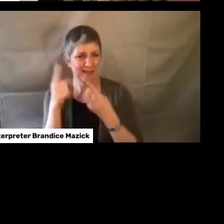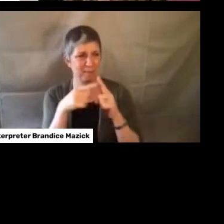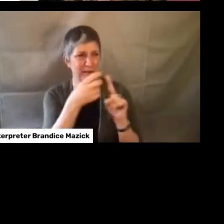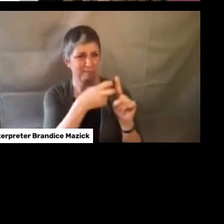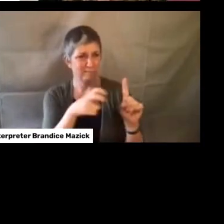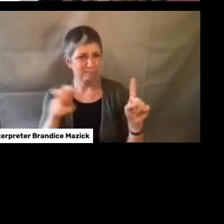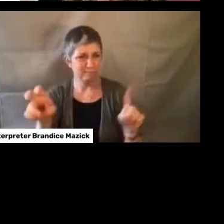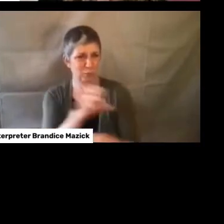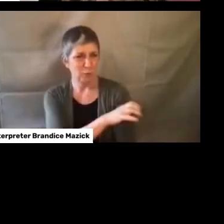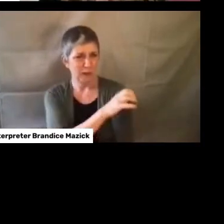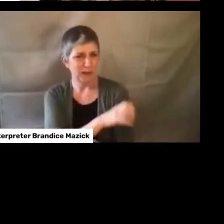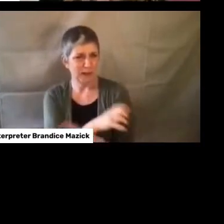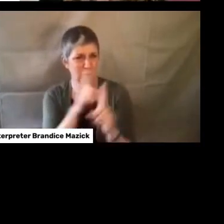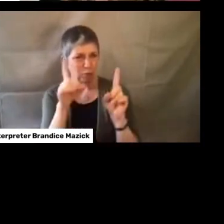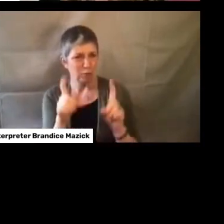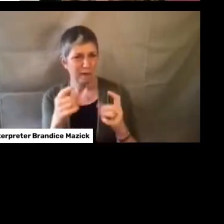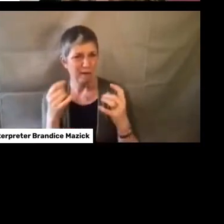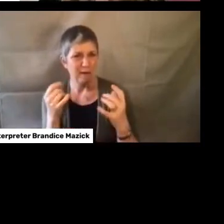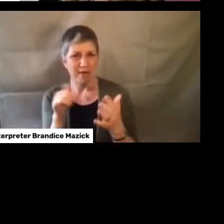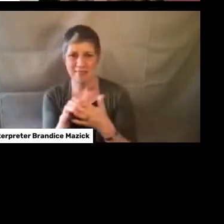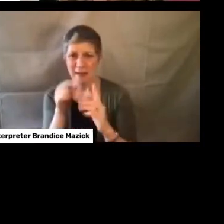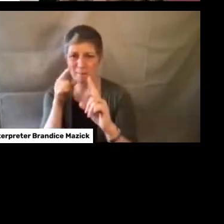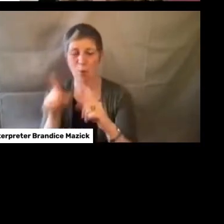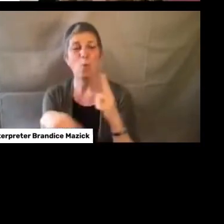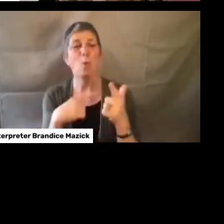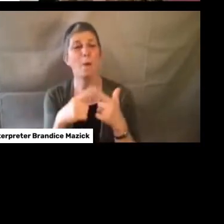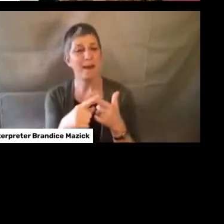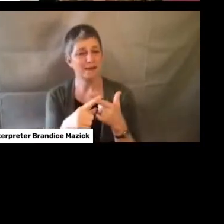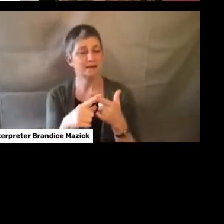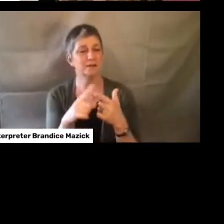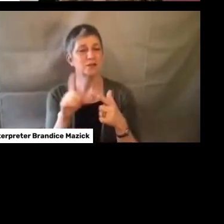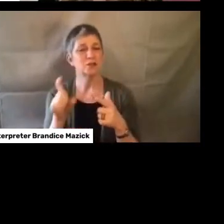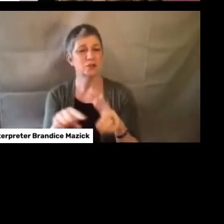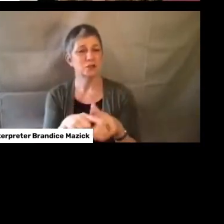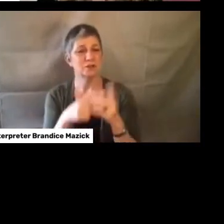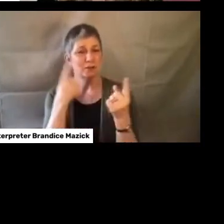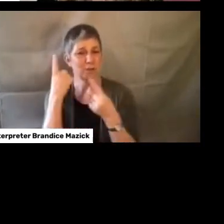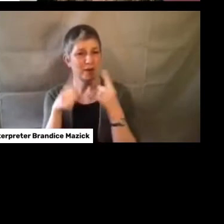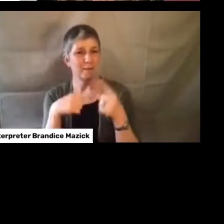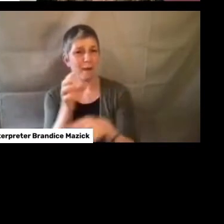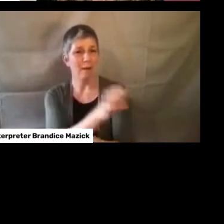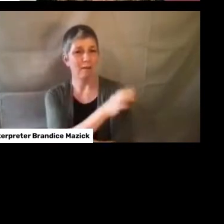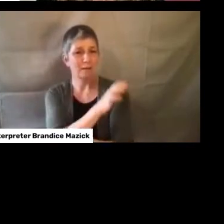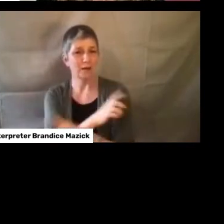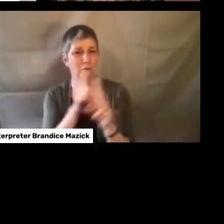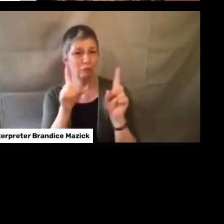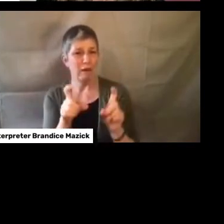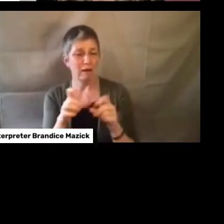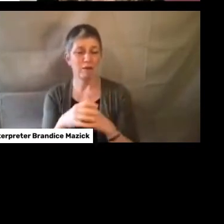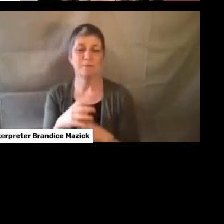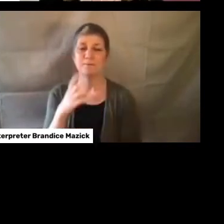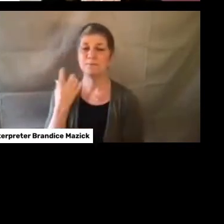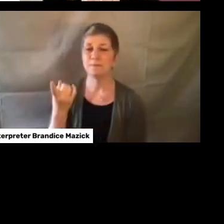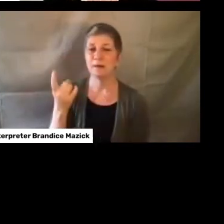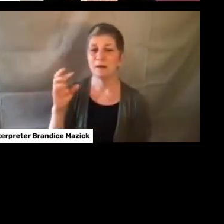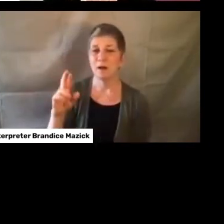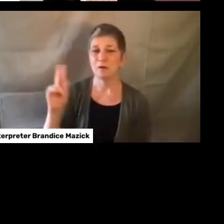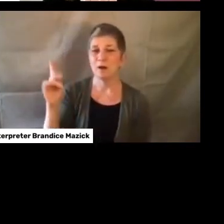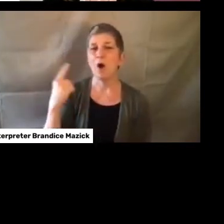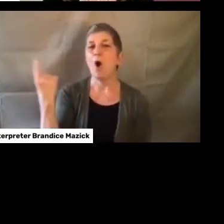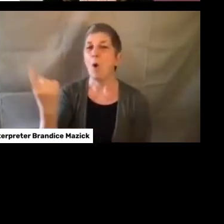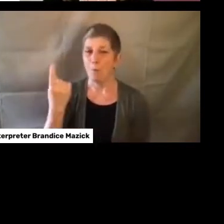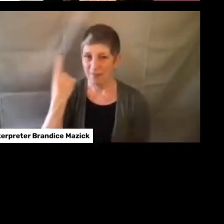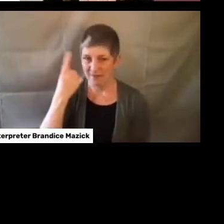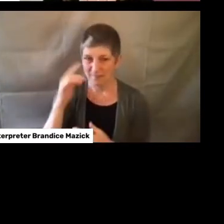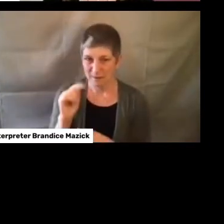to a clinical trial at that point, or when is the time you start thinking about it? Well, you always want to think about it.